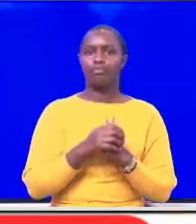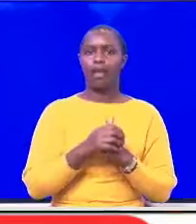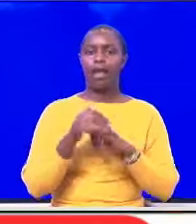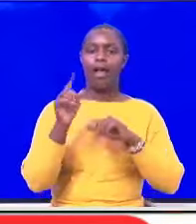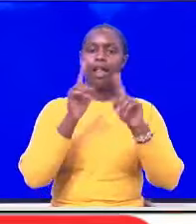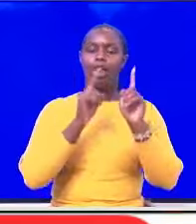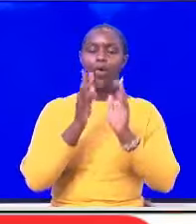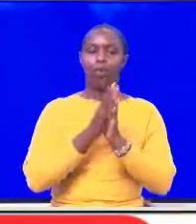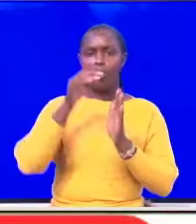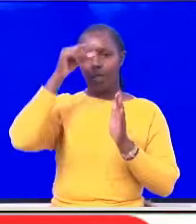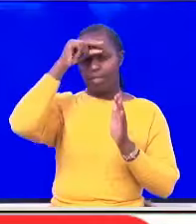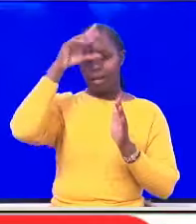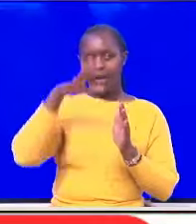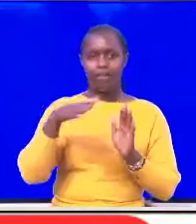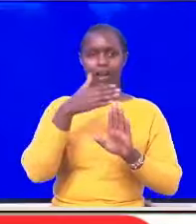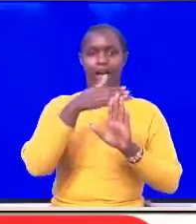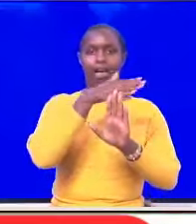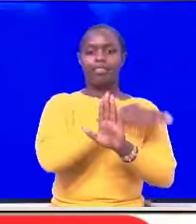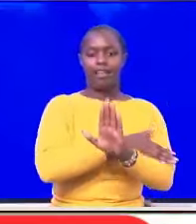yes. Honorable Jackson Mandago,